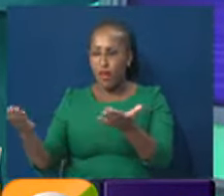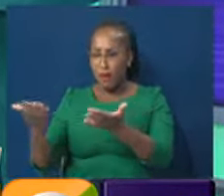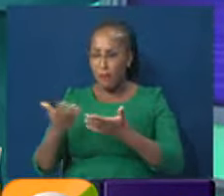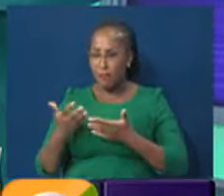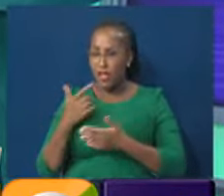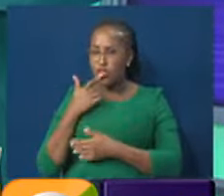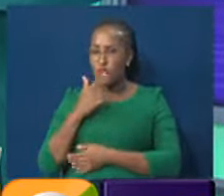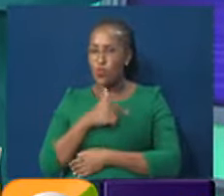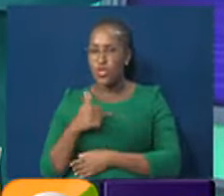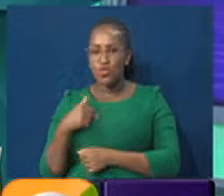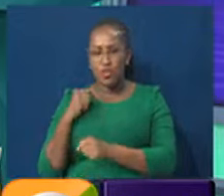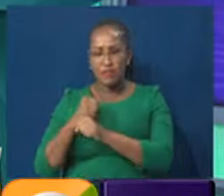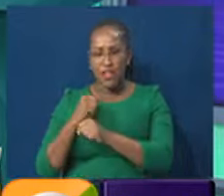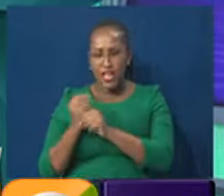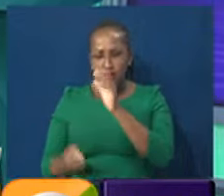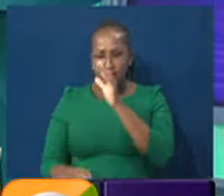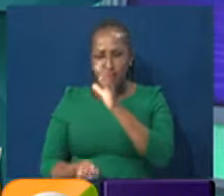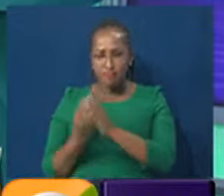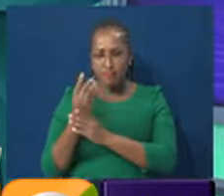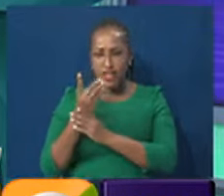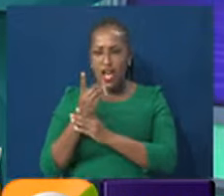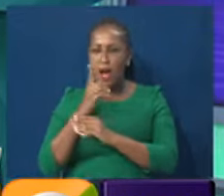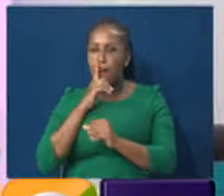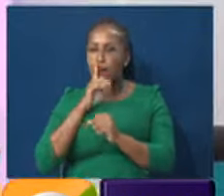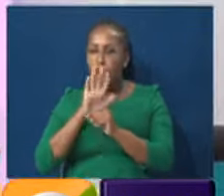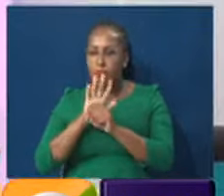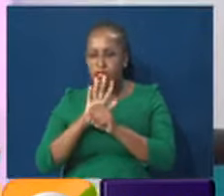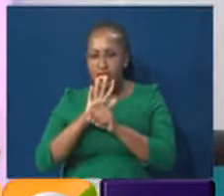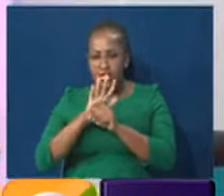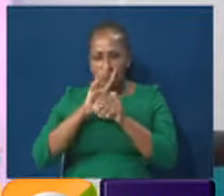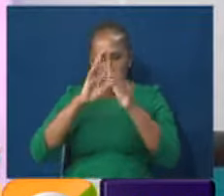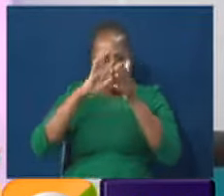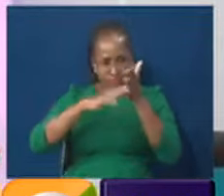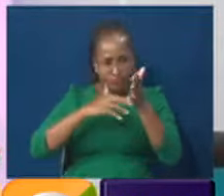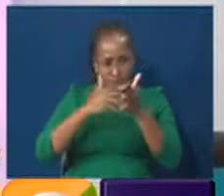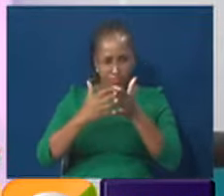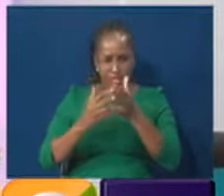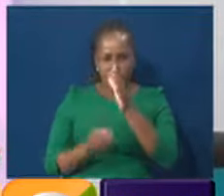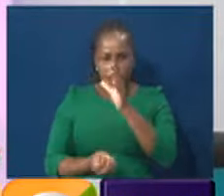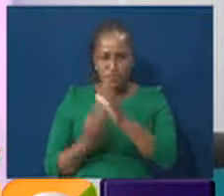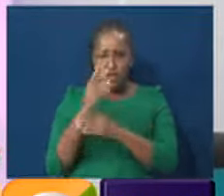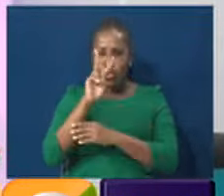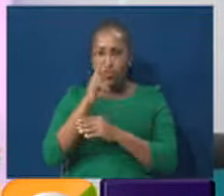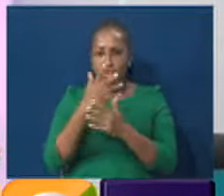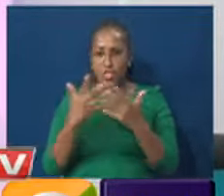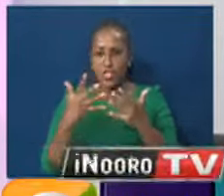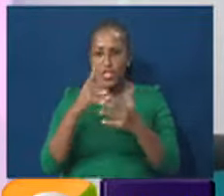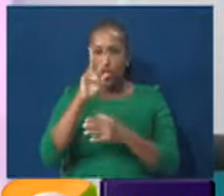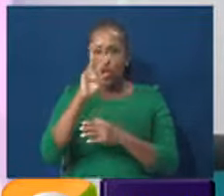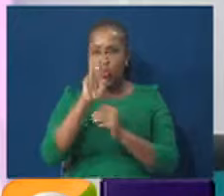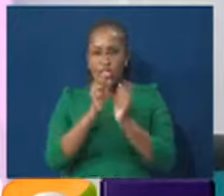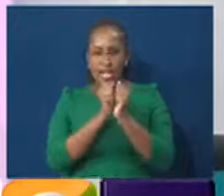did develop a promise tracker, and this was informed by two things. In